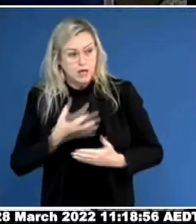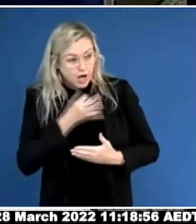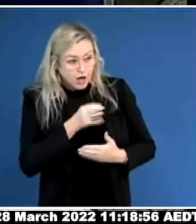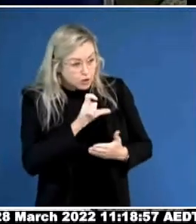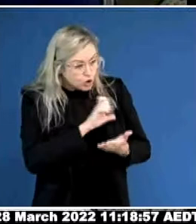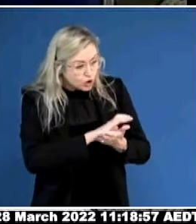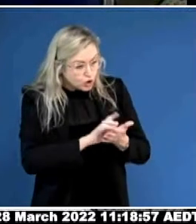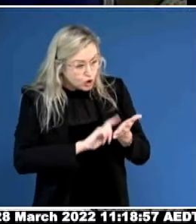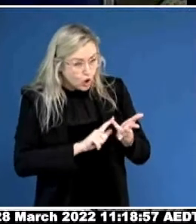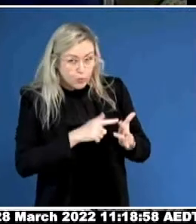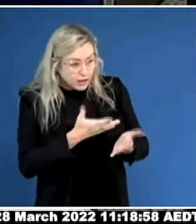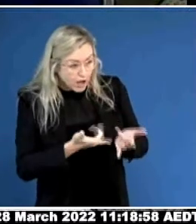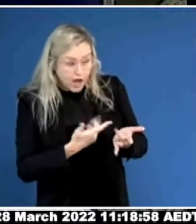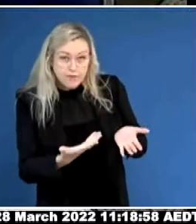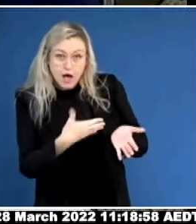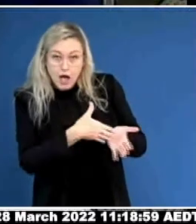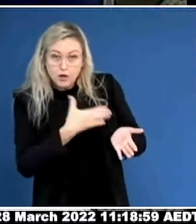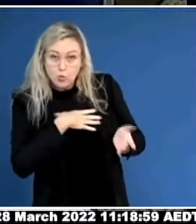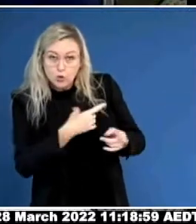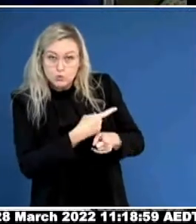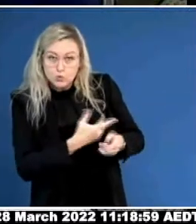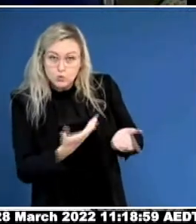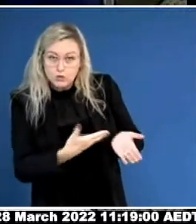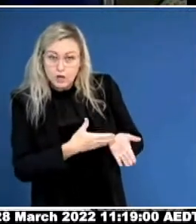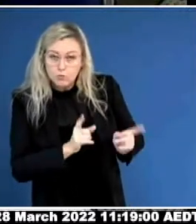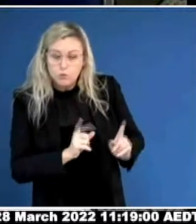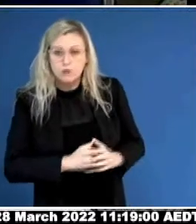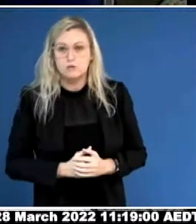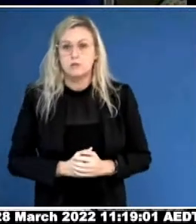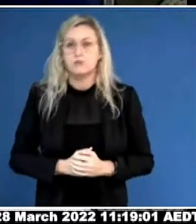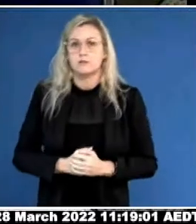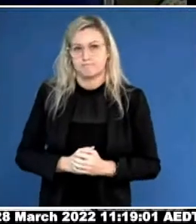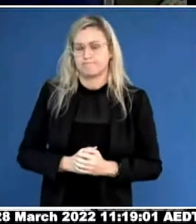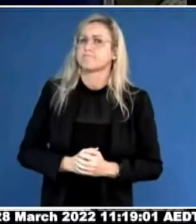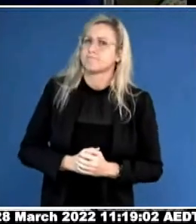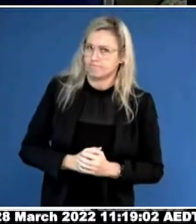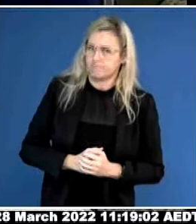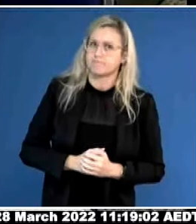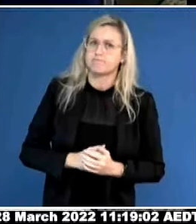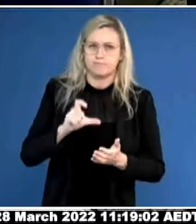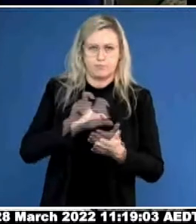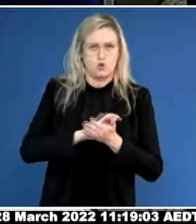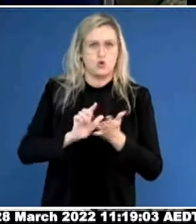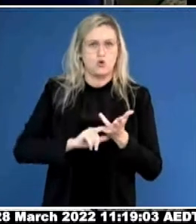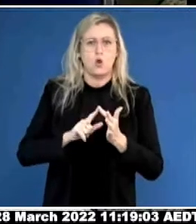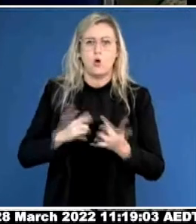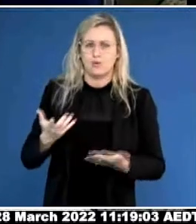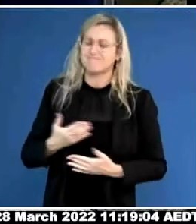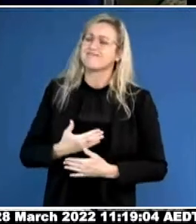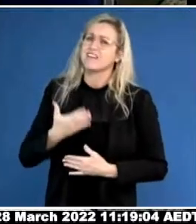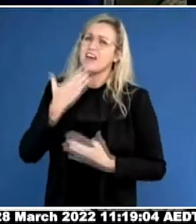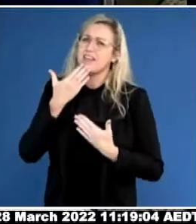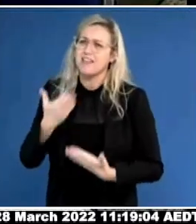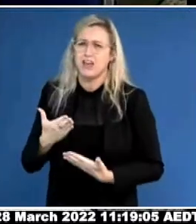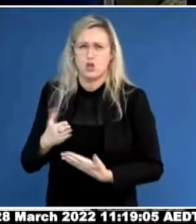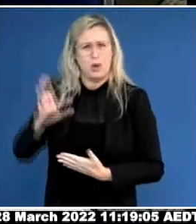say whatever you'd like to tell the commissioners today. Just thank you for listening to my story